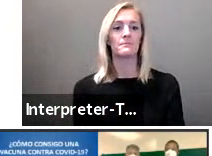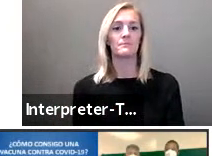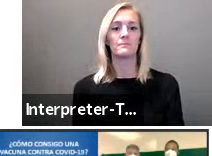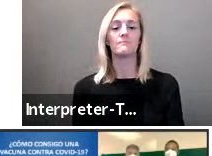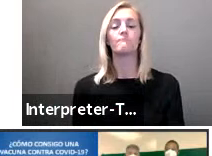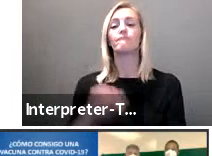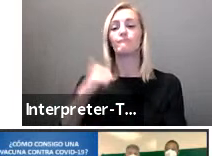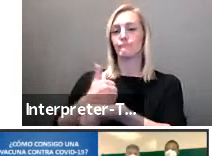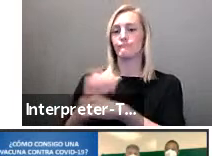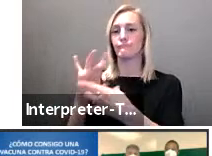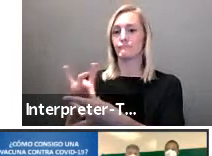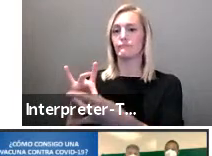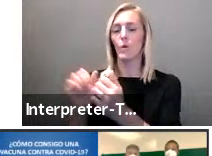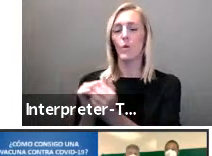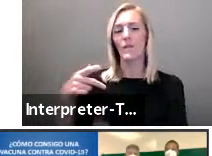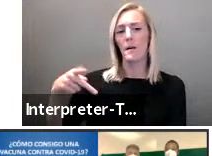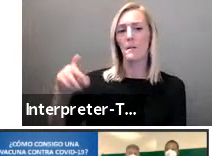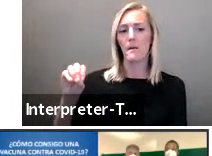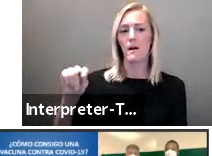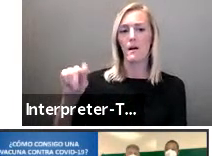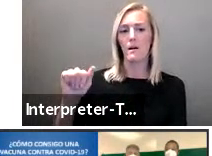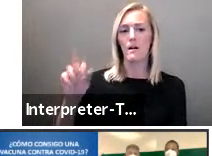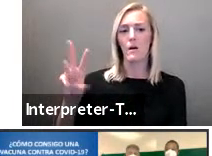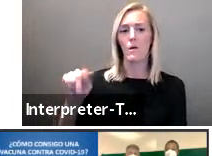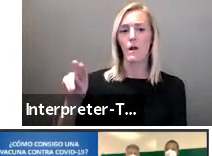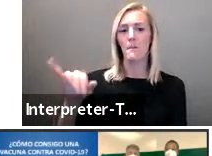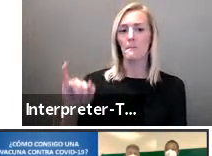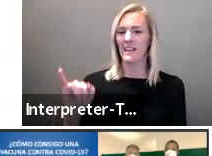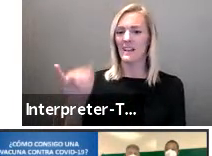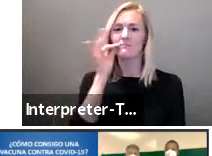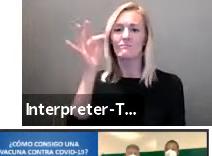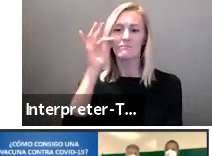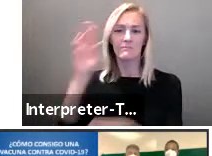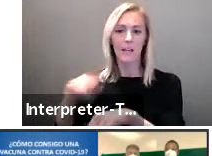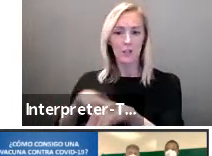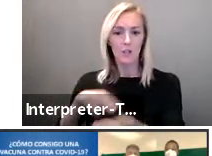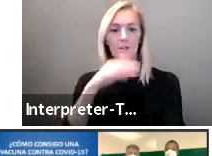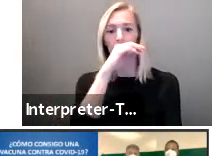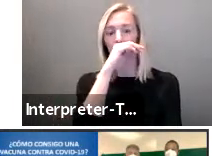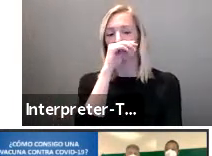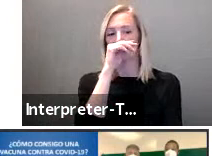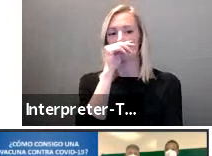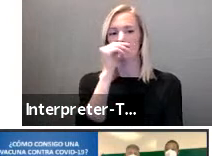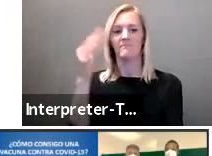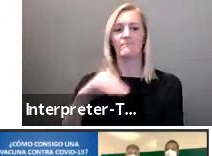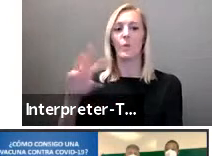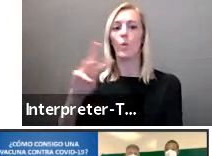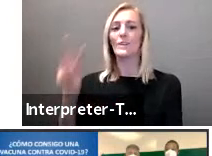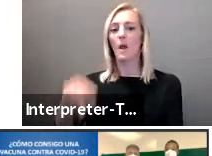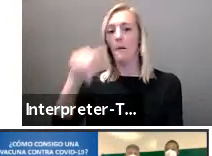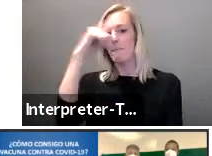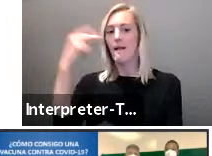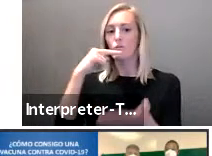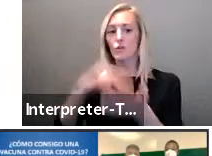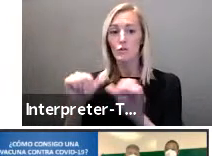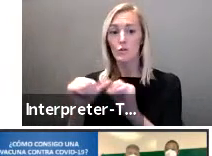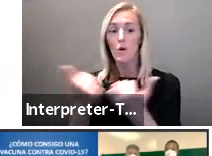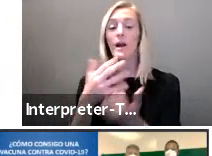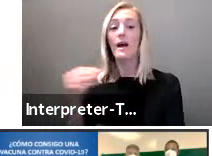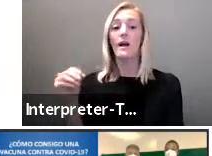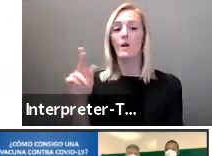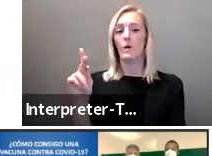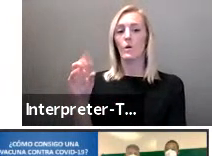relationship with the Potawatomi Tribal Nation, Wichita Black Nurses Association, and with Core